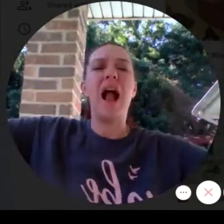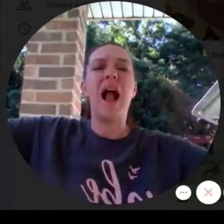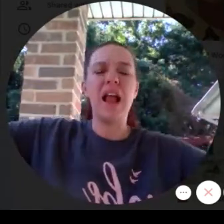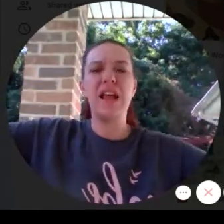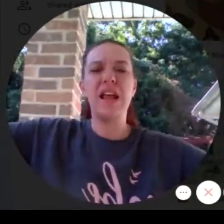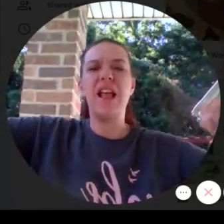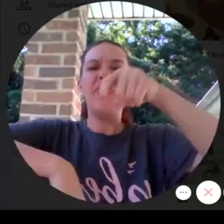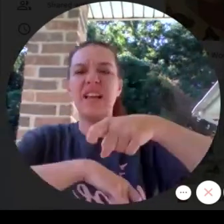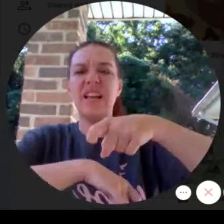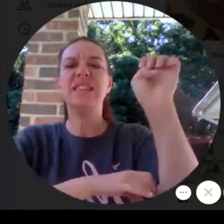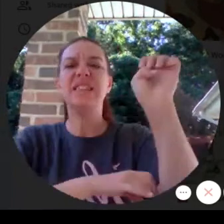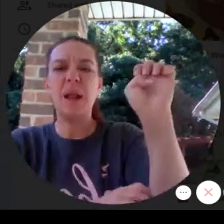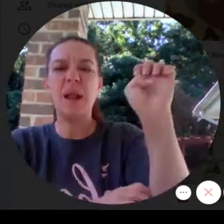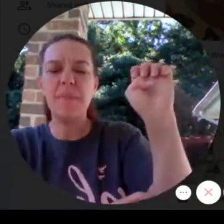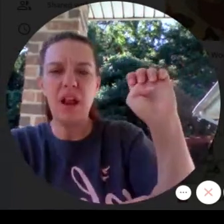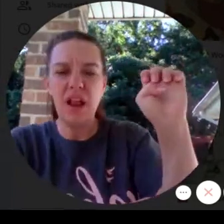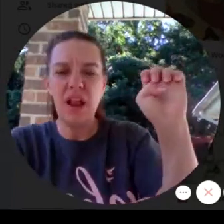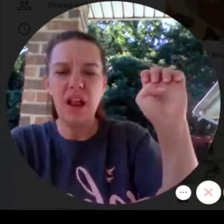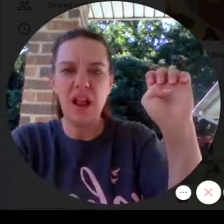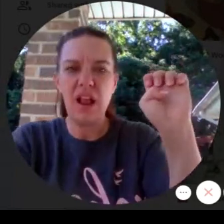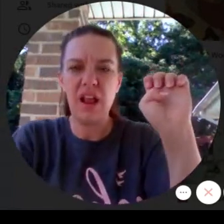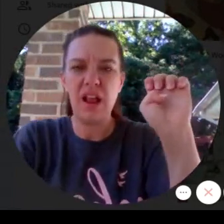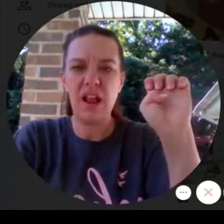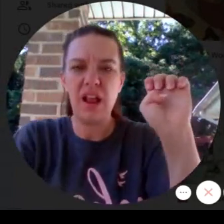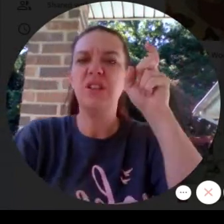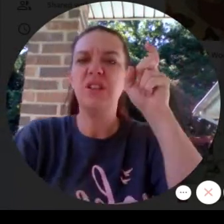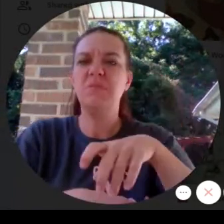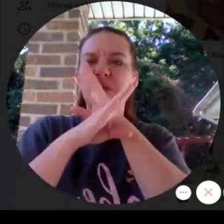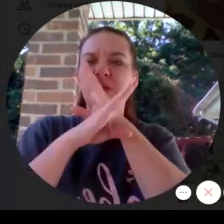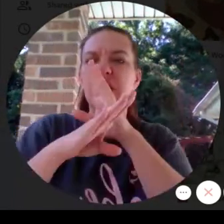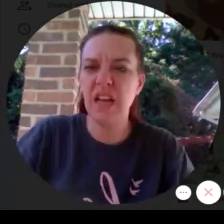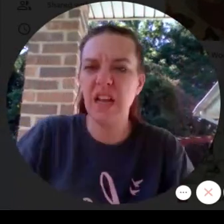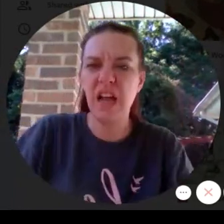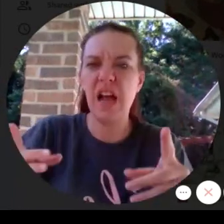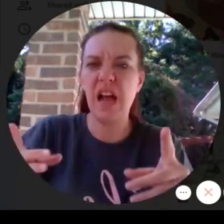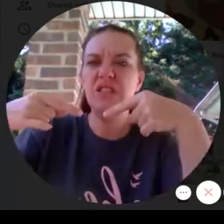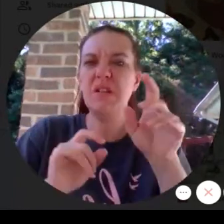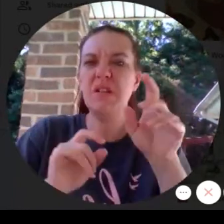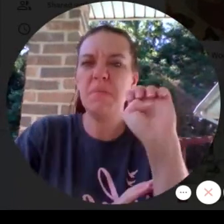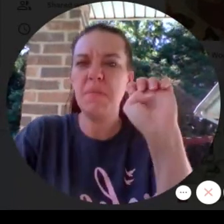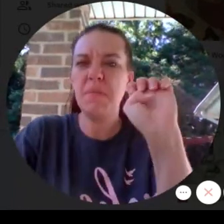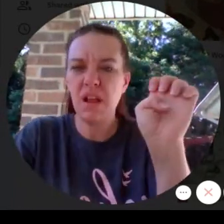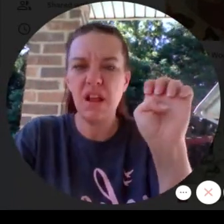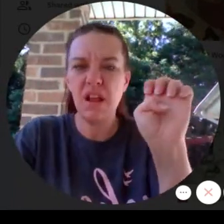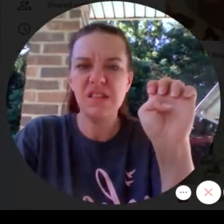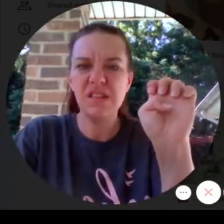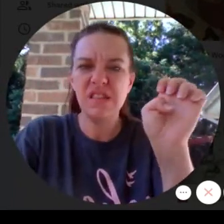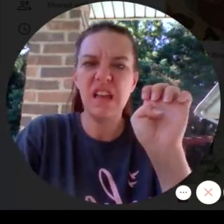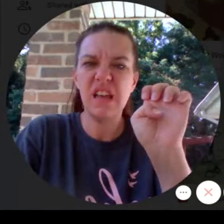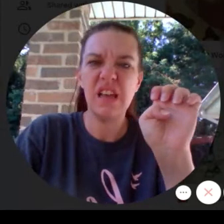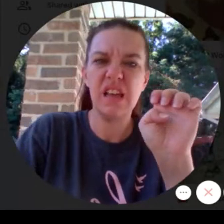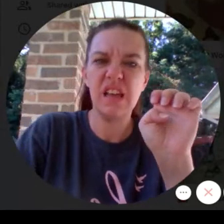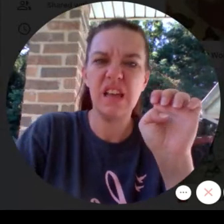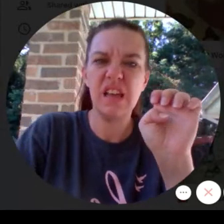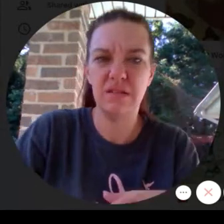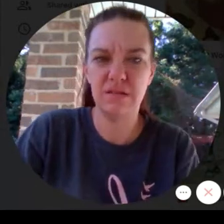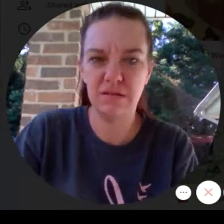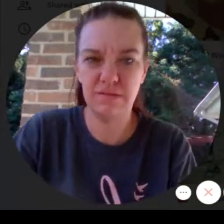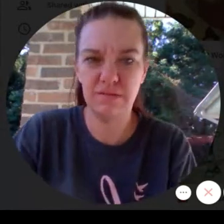is an emergency! You're supposed to stay quiet during an